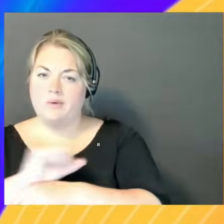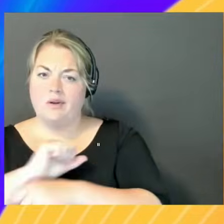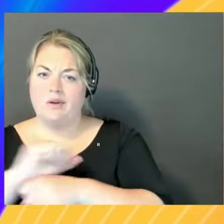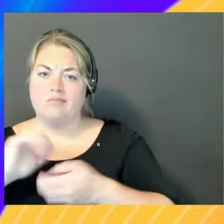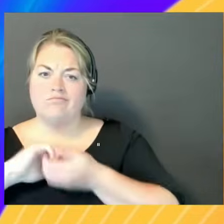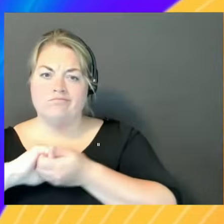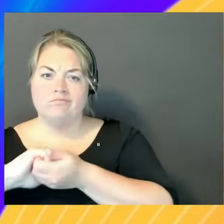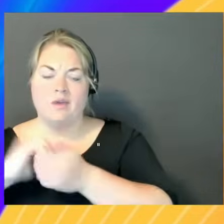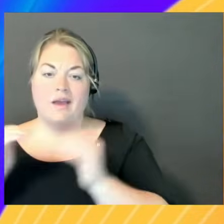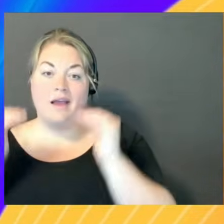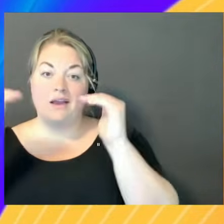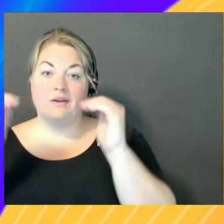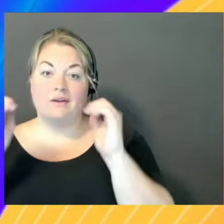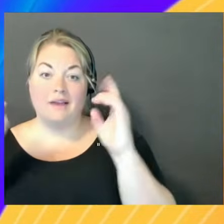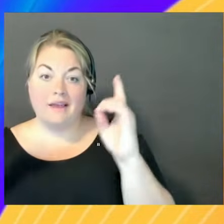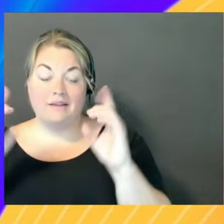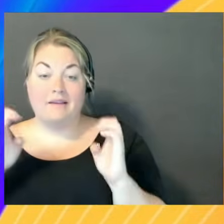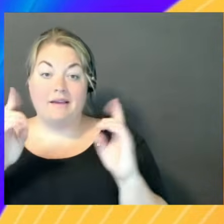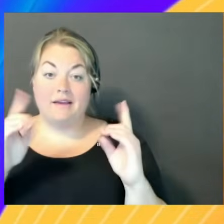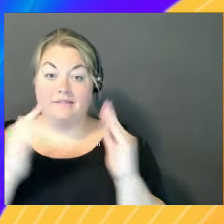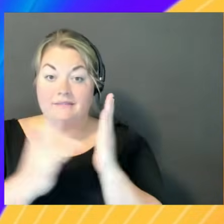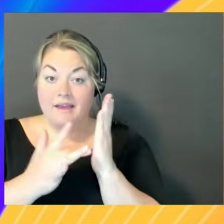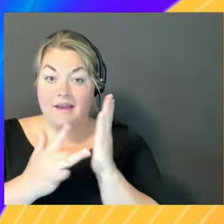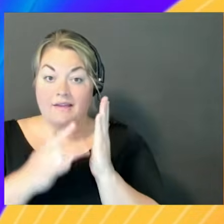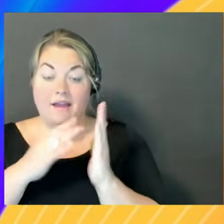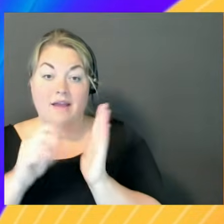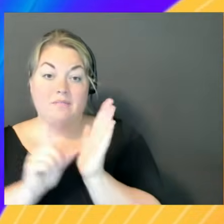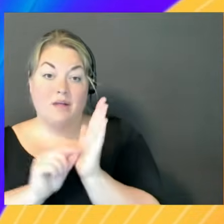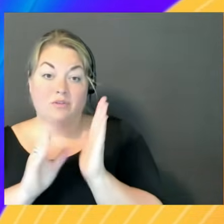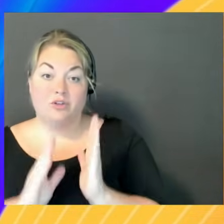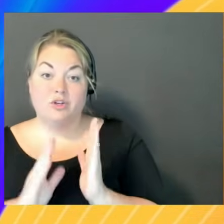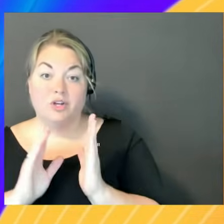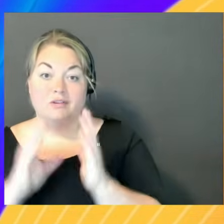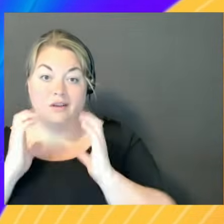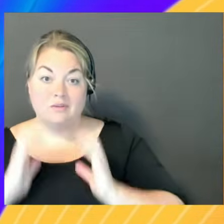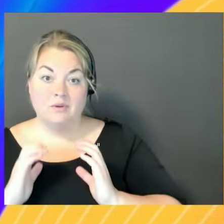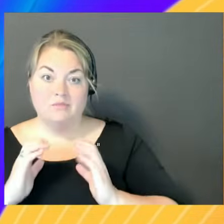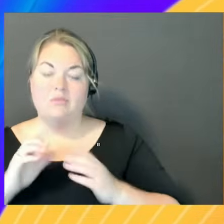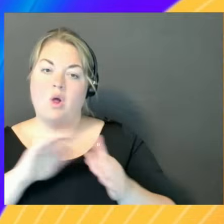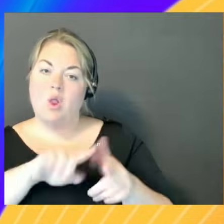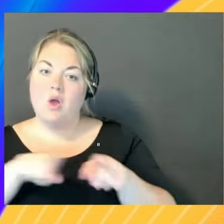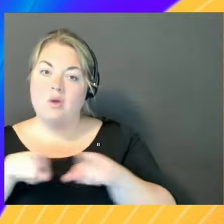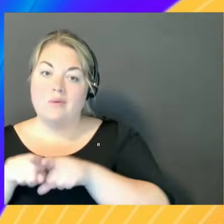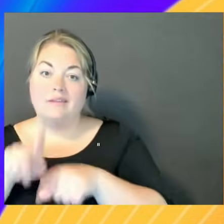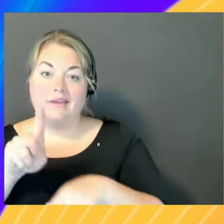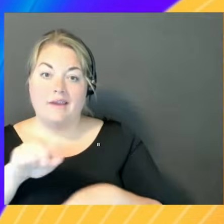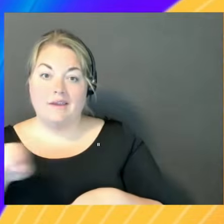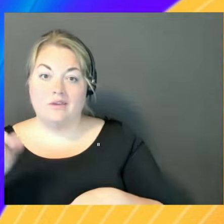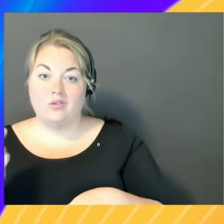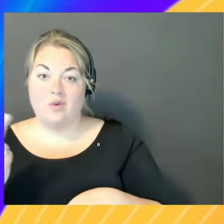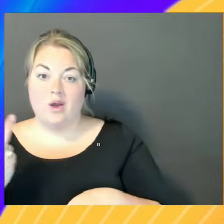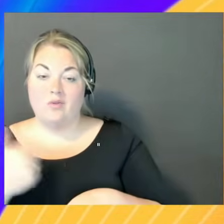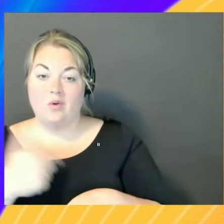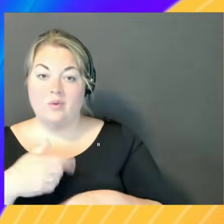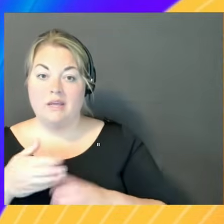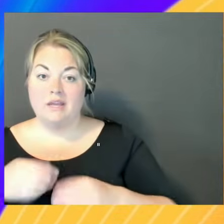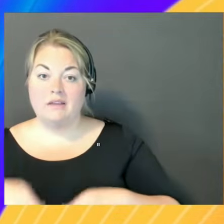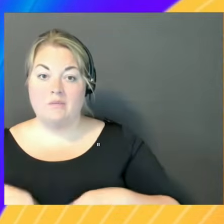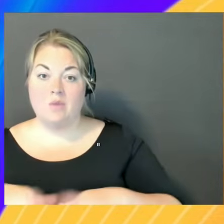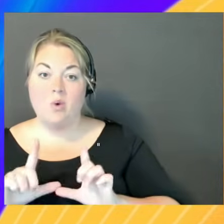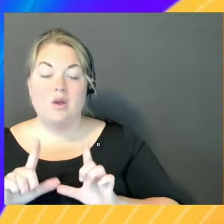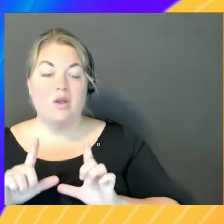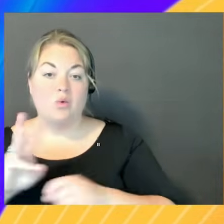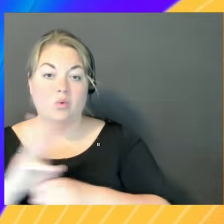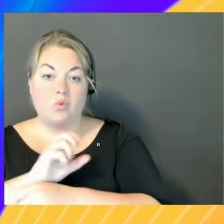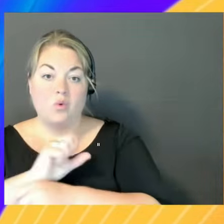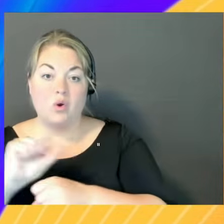tech, and publisher customers along with K-12, and I help them, deploy workloads. I help them work with